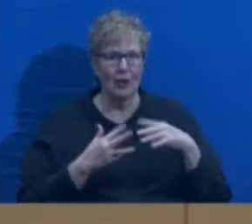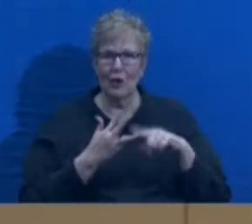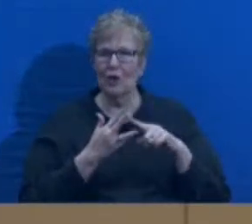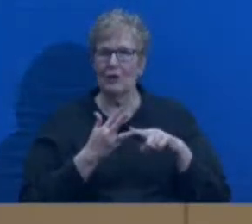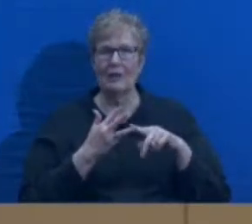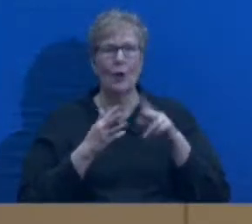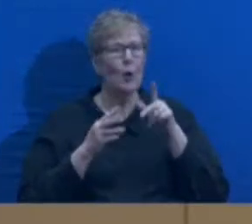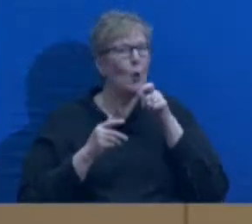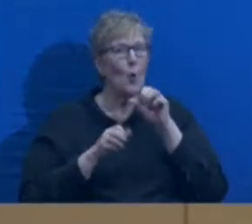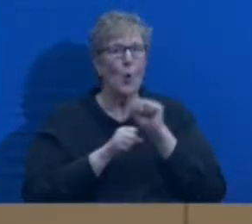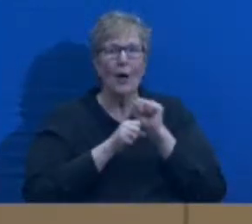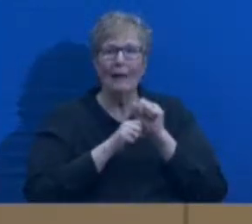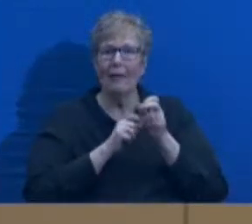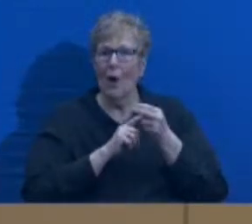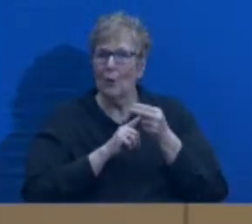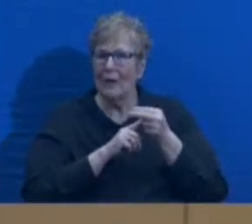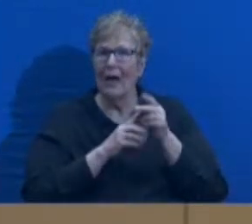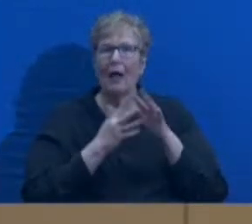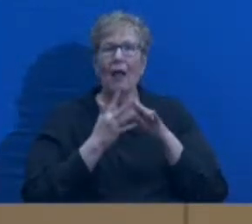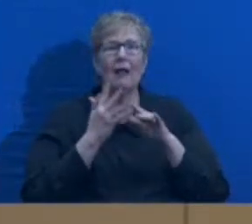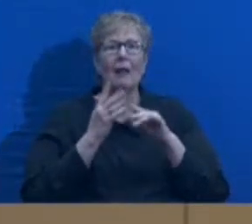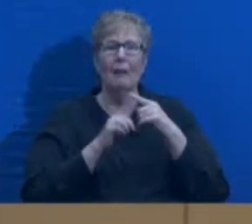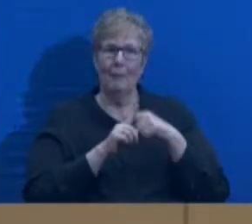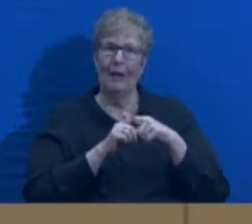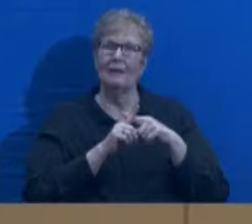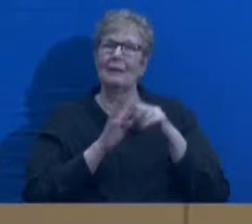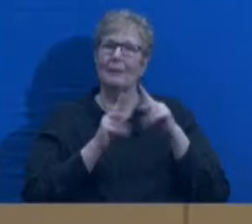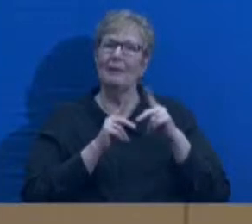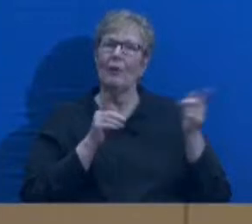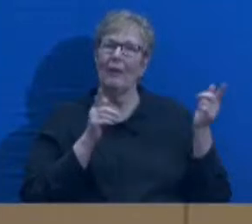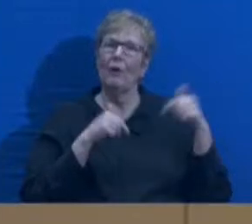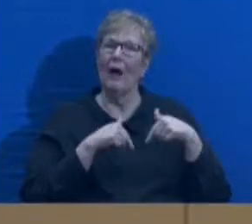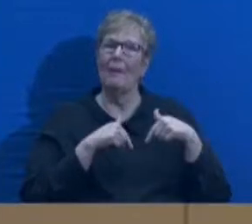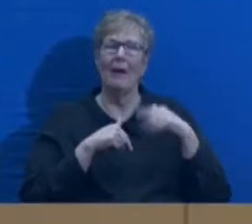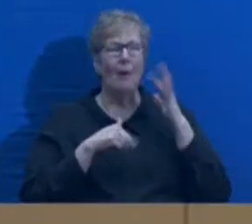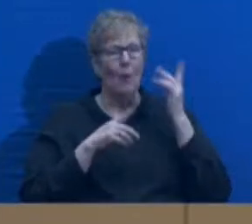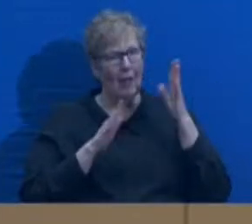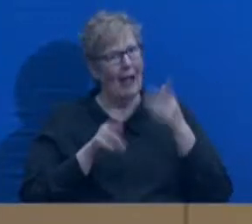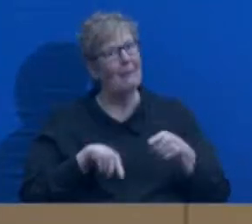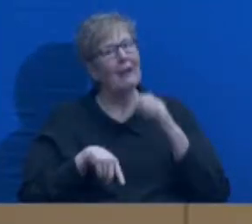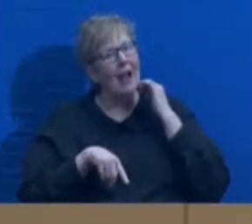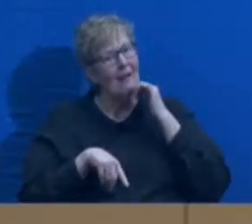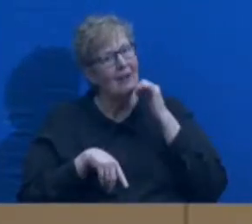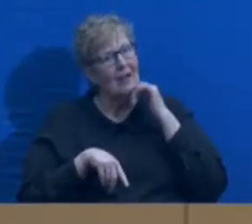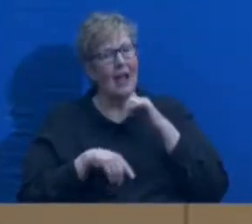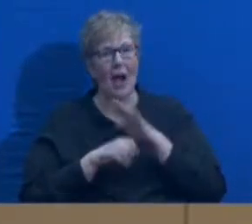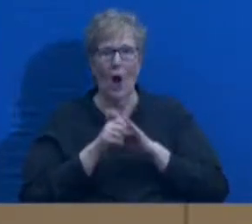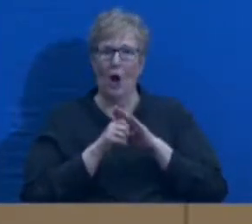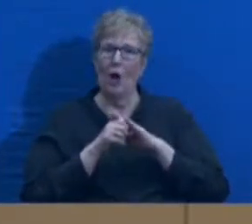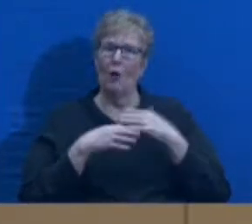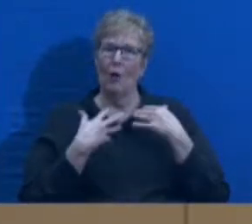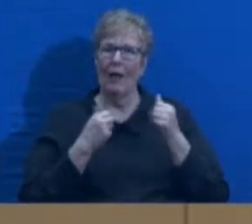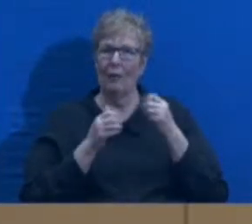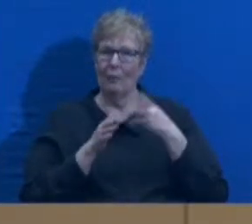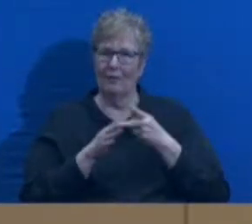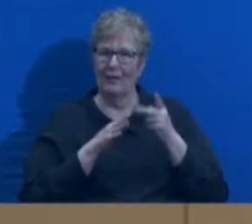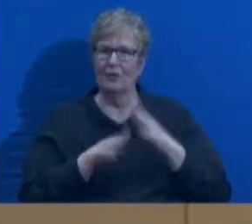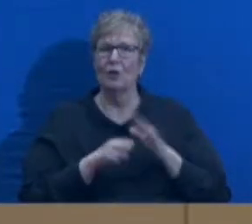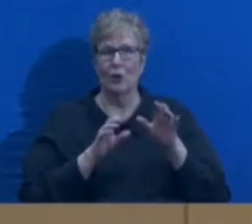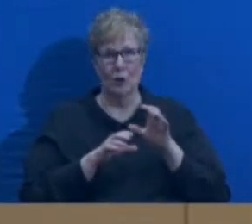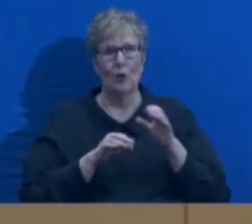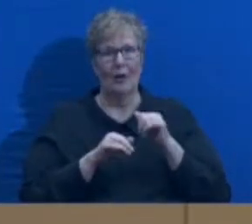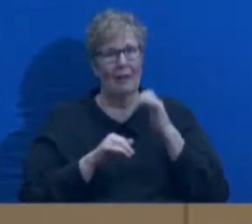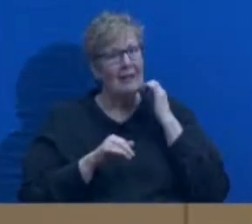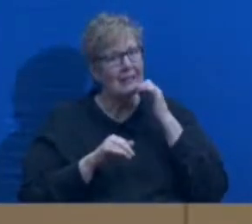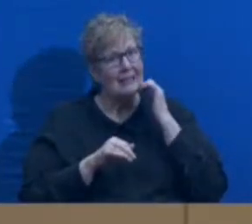that work at the hotel, as well as the attendees. That will happen every day. Our local health professionals are doing those daily